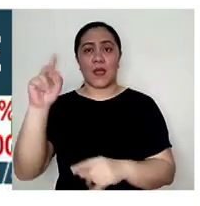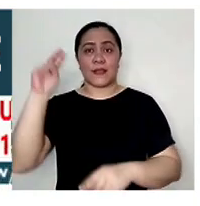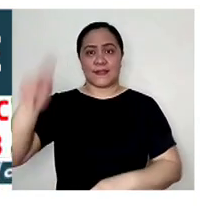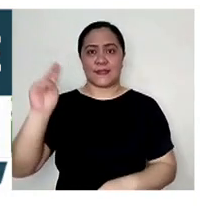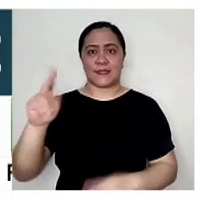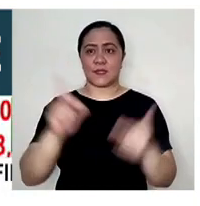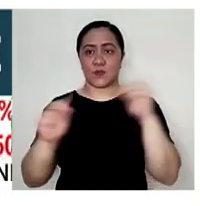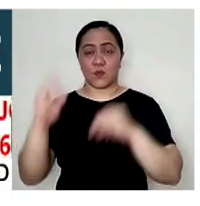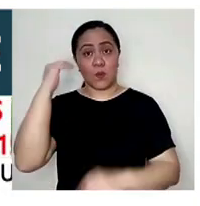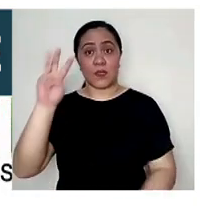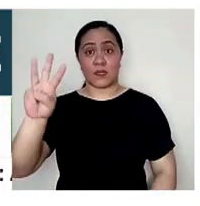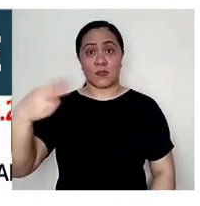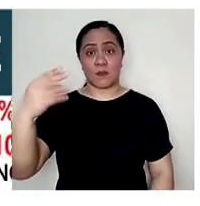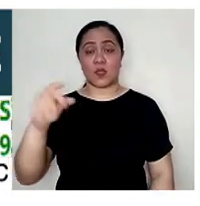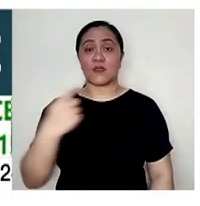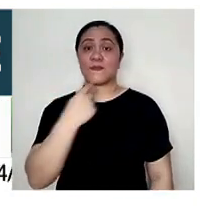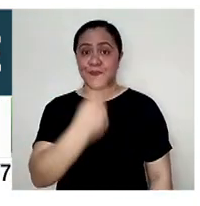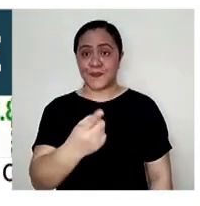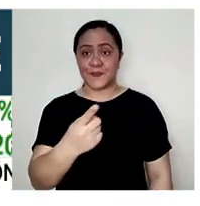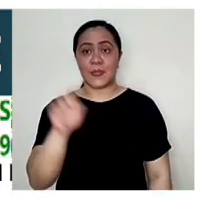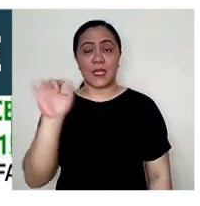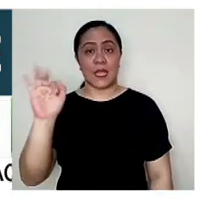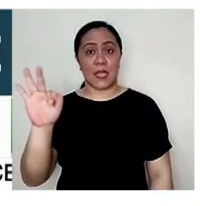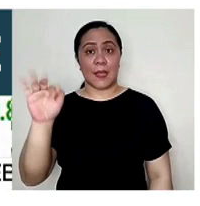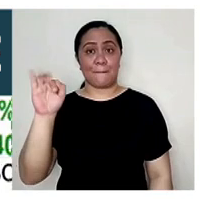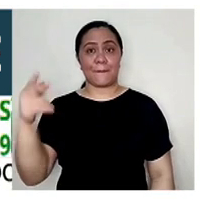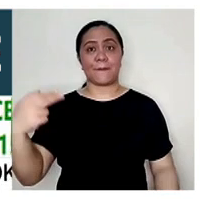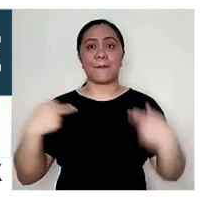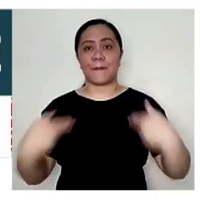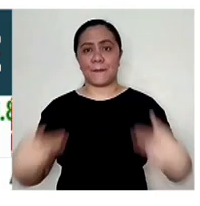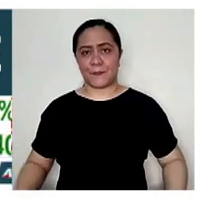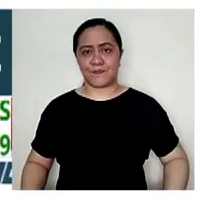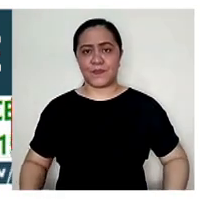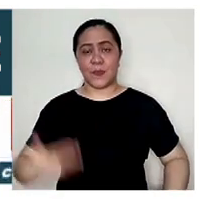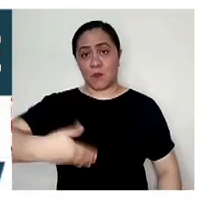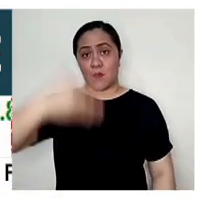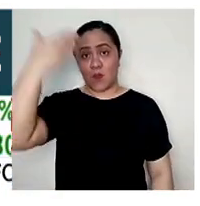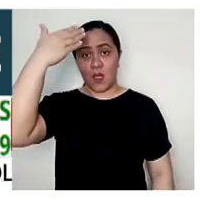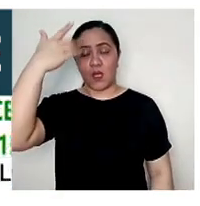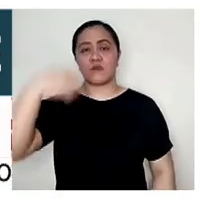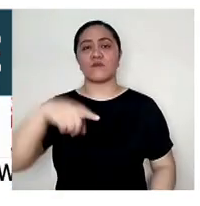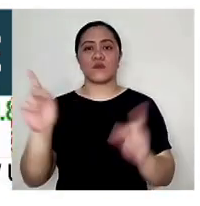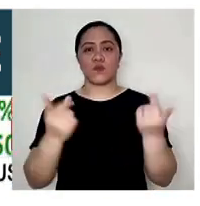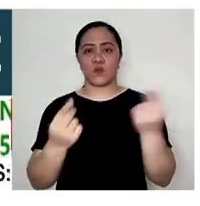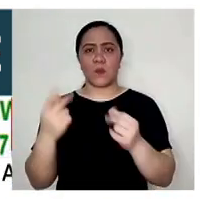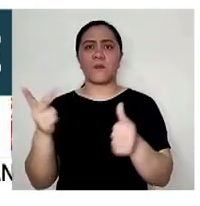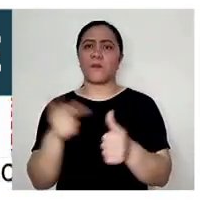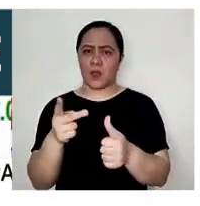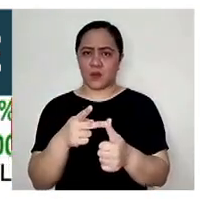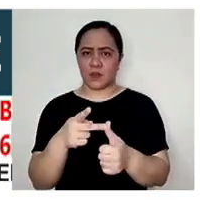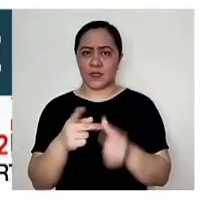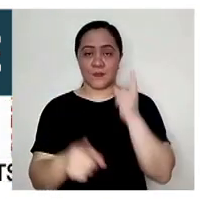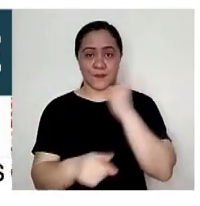in fact, already mentioned that it is the health frontliners who will have priority. Because, you know,